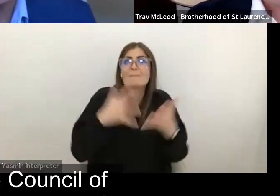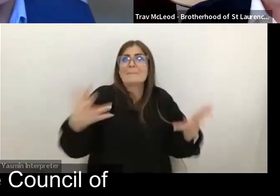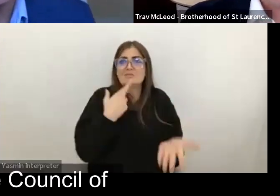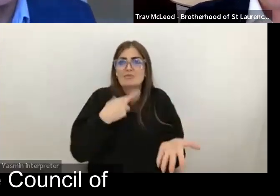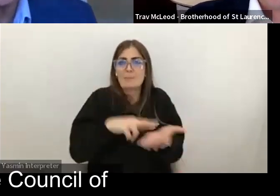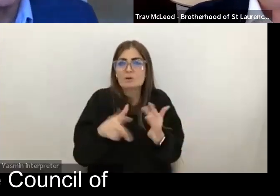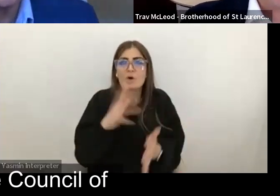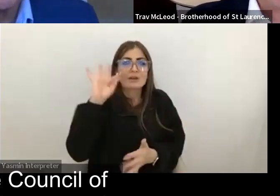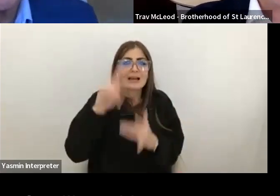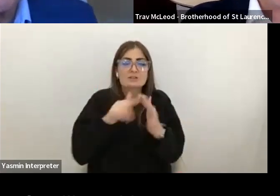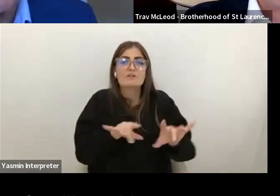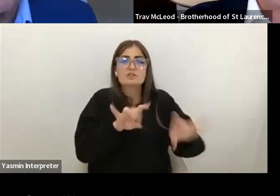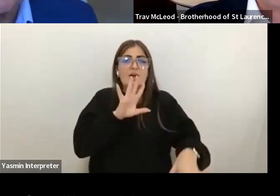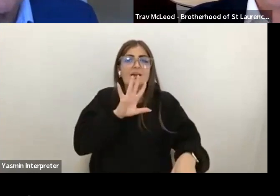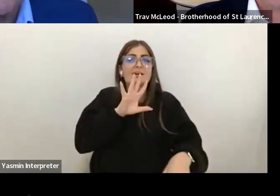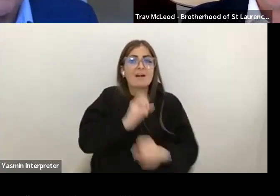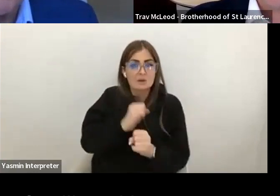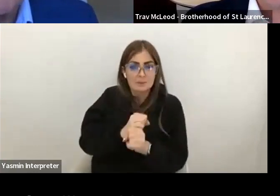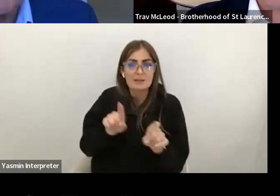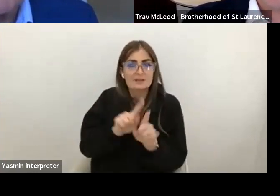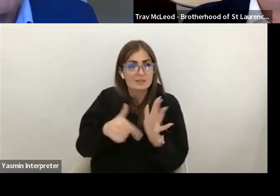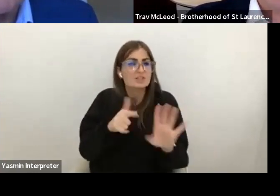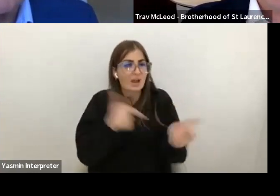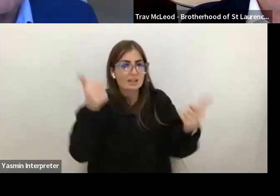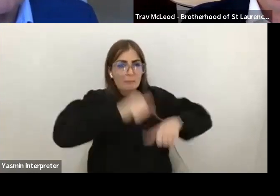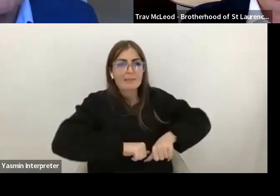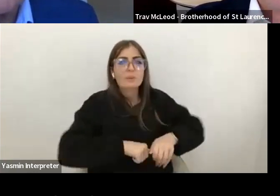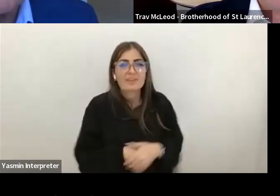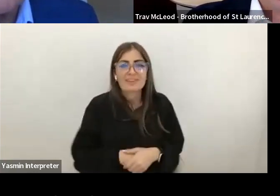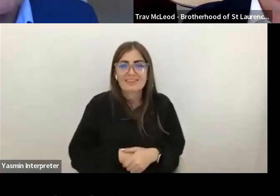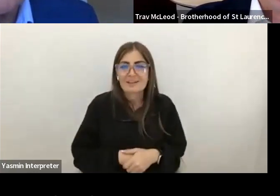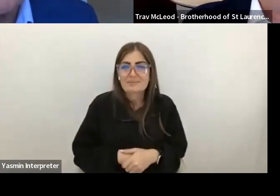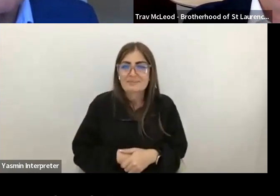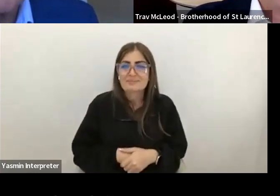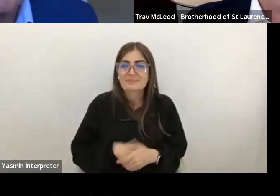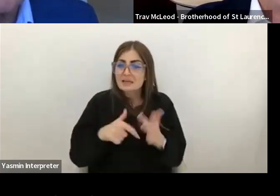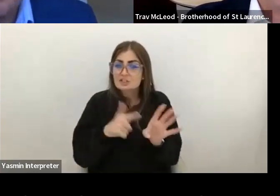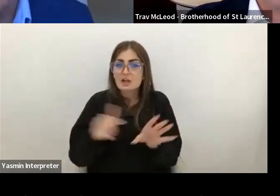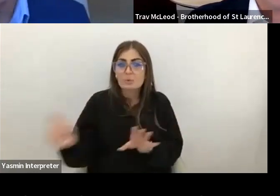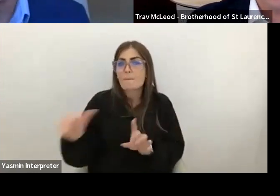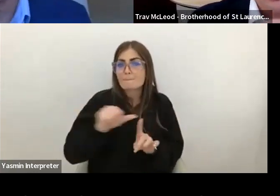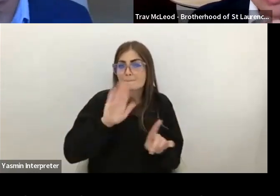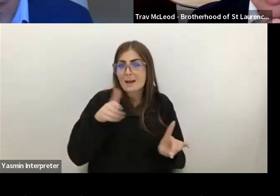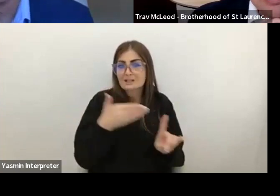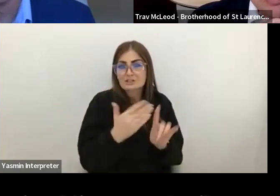the Council of Australian Governments that Jay is all too familiar with. And Jay, I might come back to you